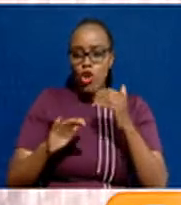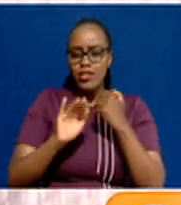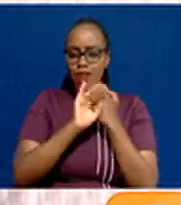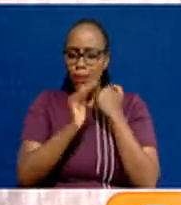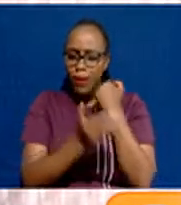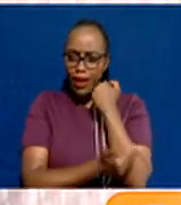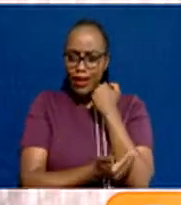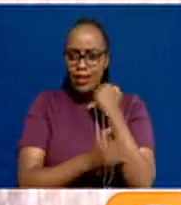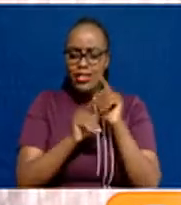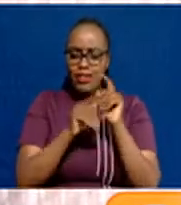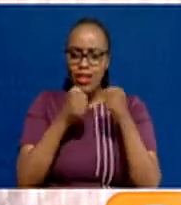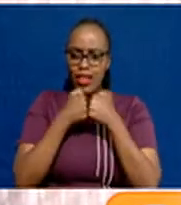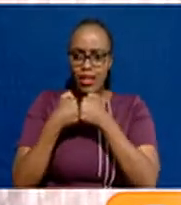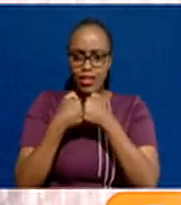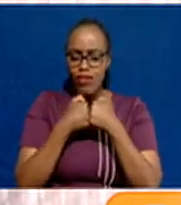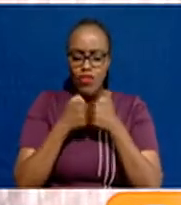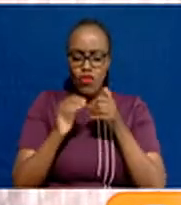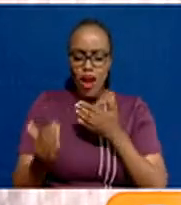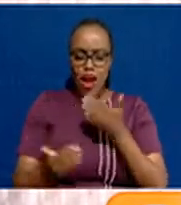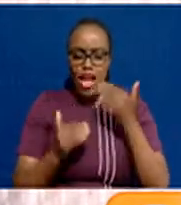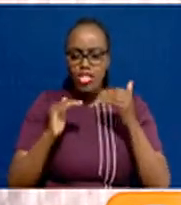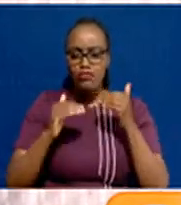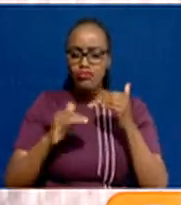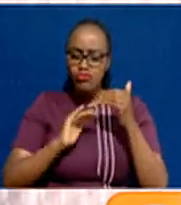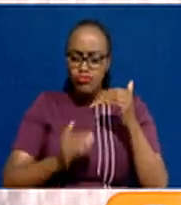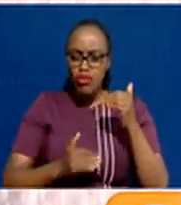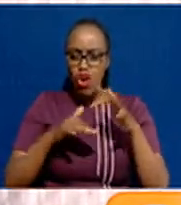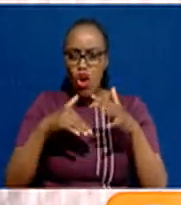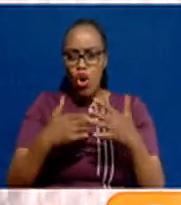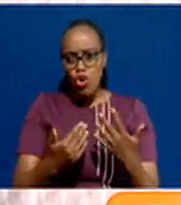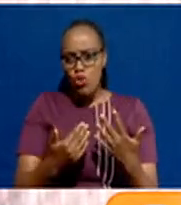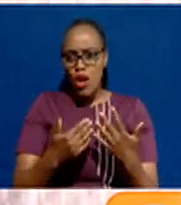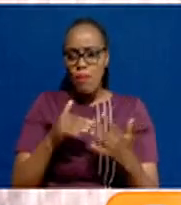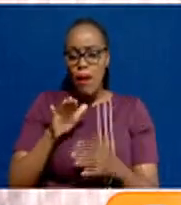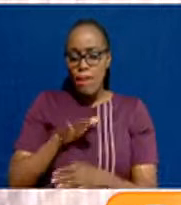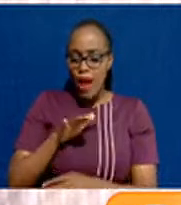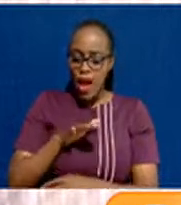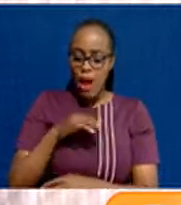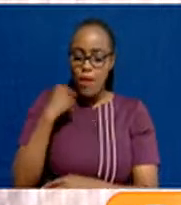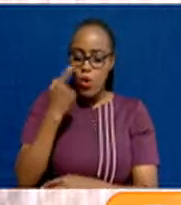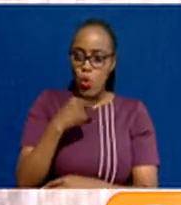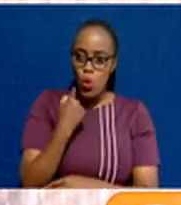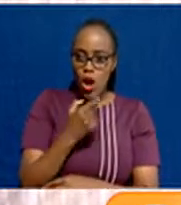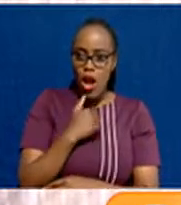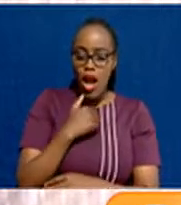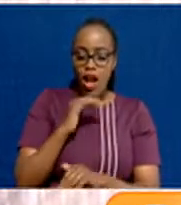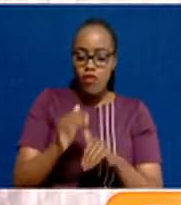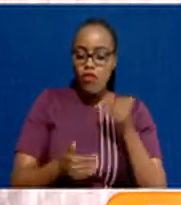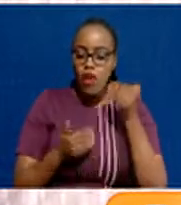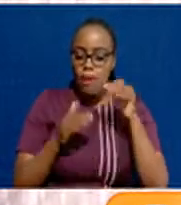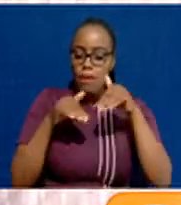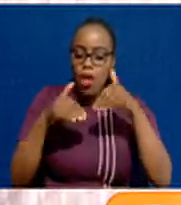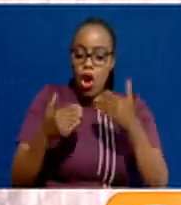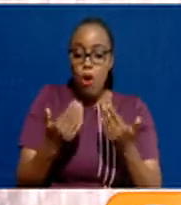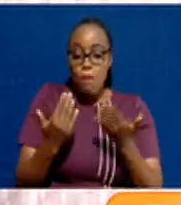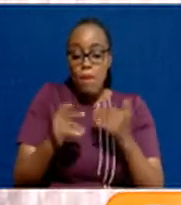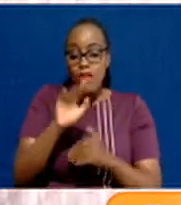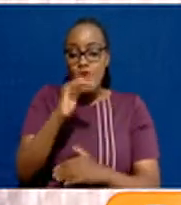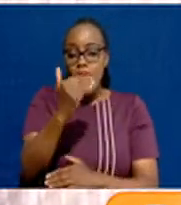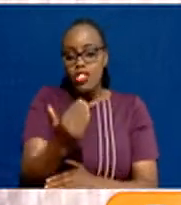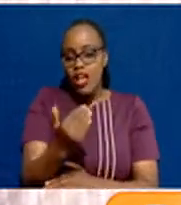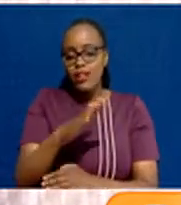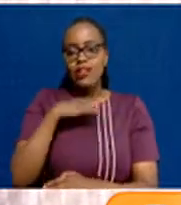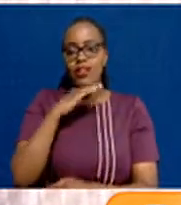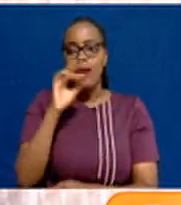of challenges that have to do with having children, whether you're an angel mom, invisible mom, or a mom who's held your child, you're still a mother. So